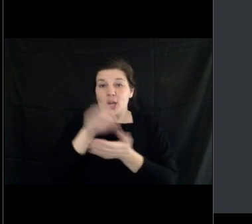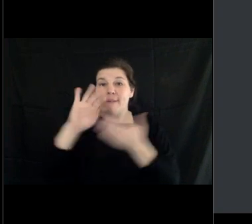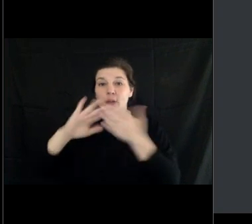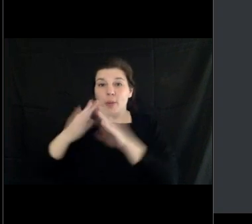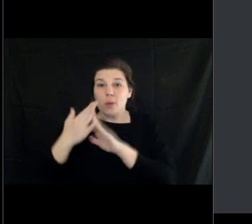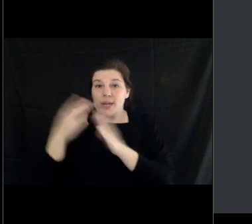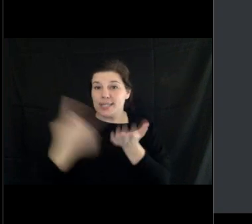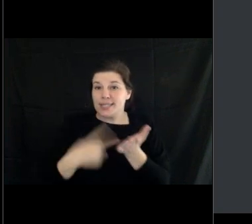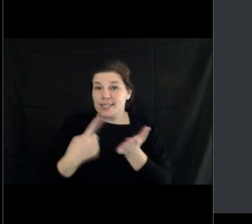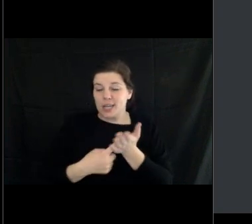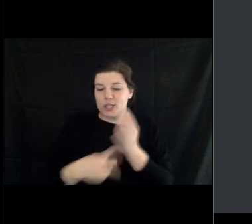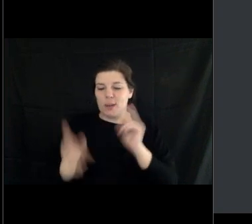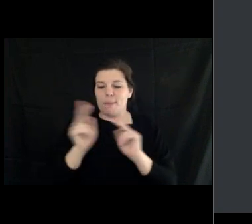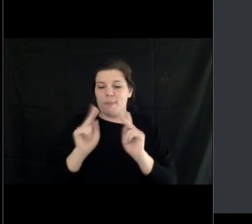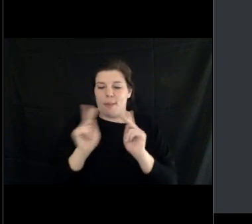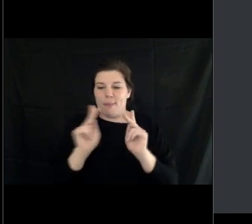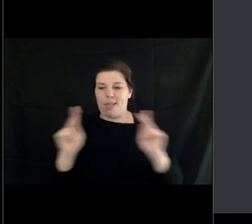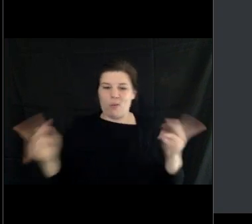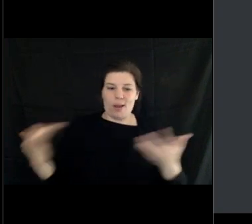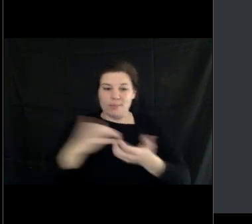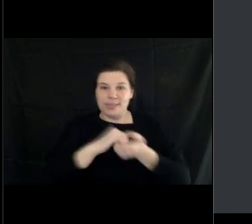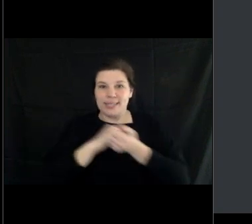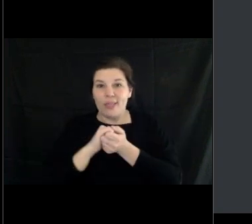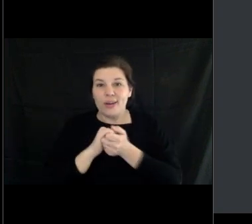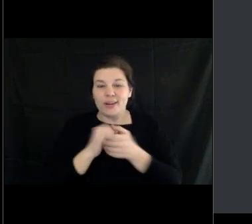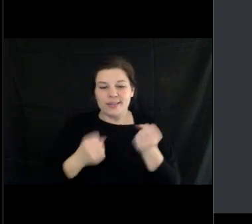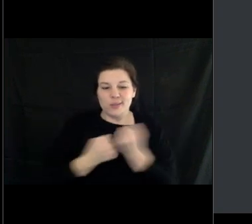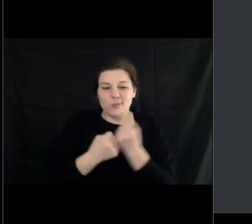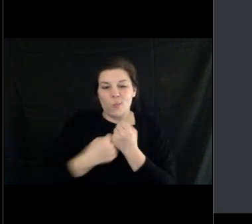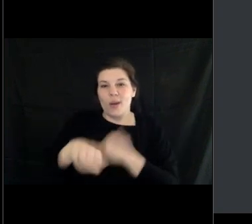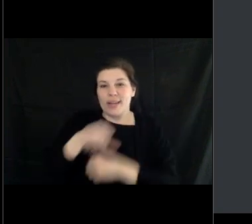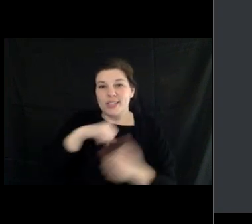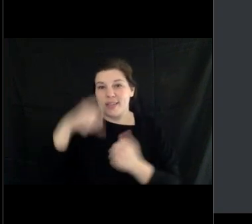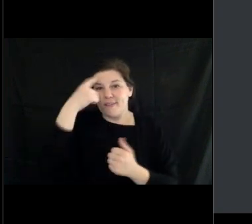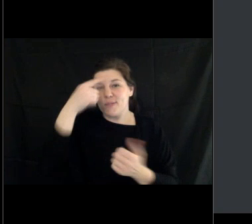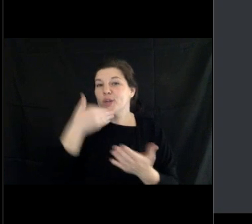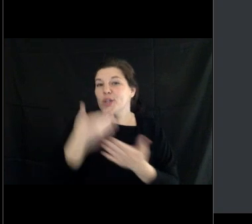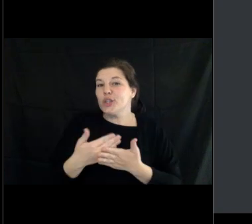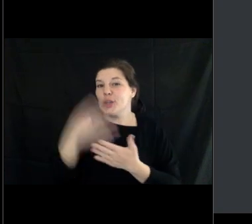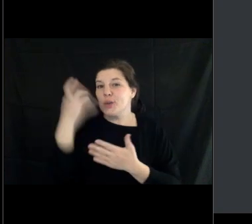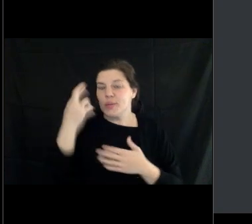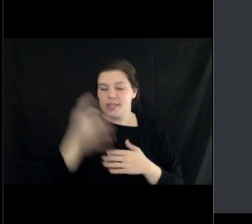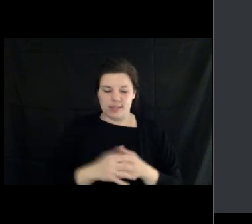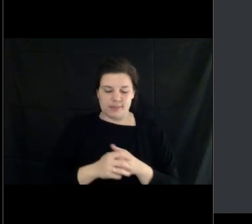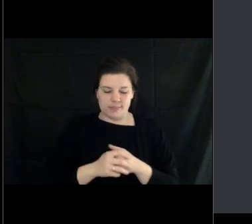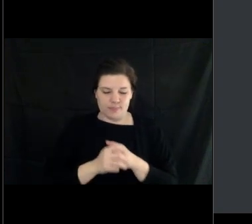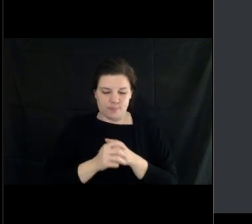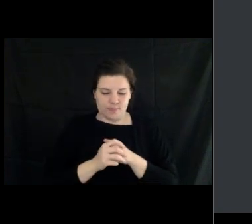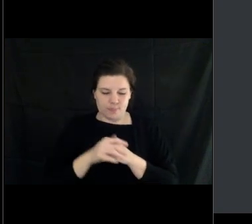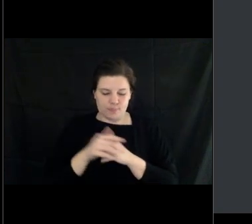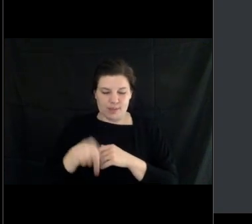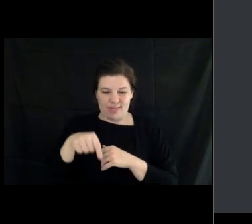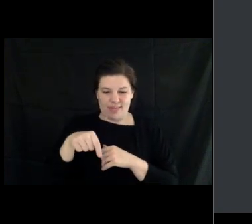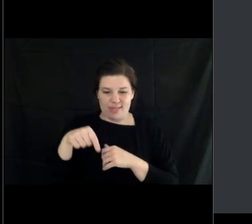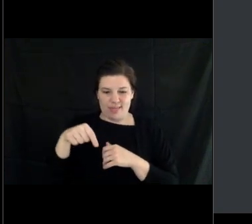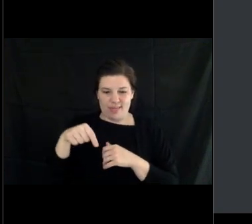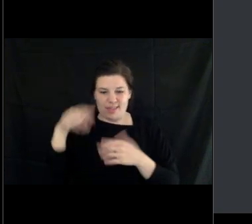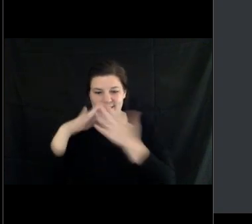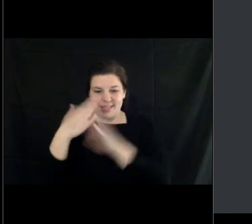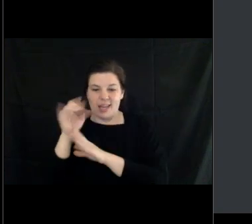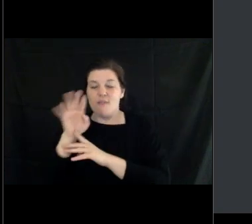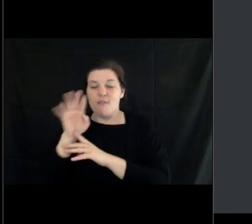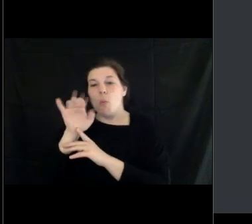uniting residents behind an important cause. Whereas the city of Boynton Beach conducted its first comprehensive survey of